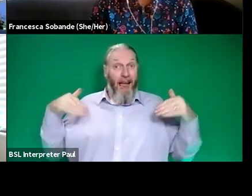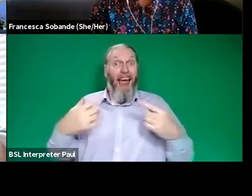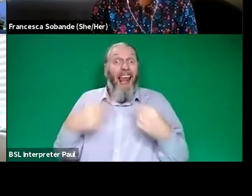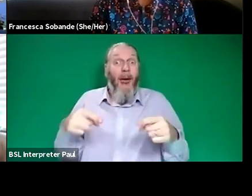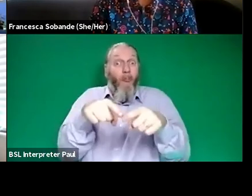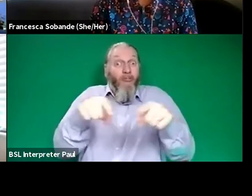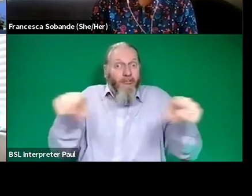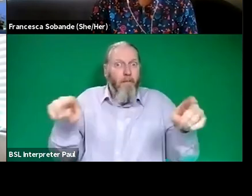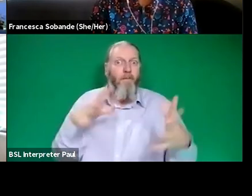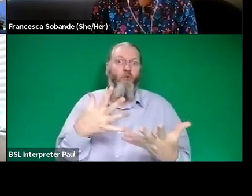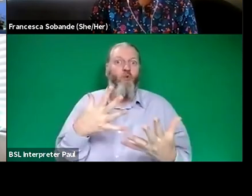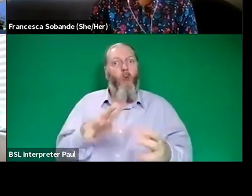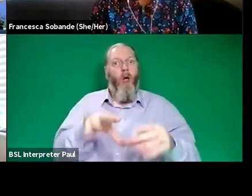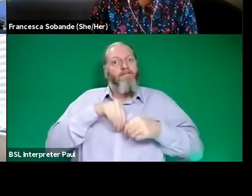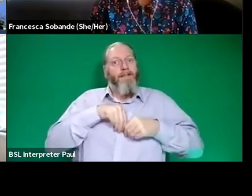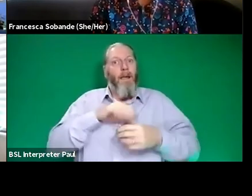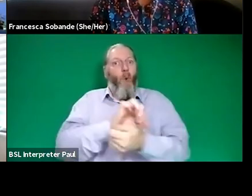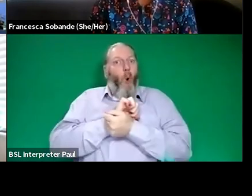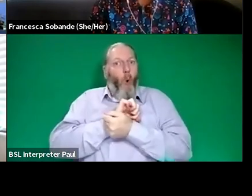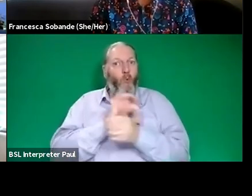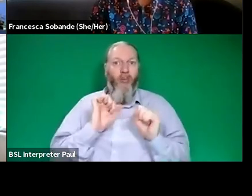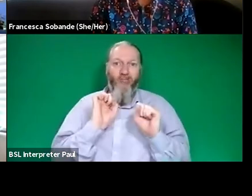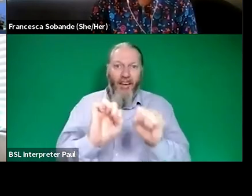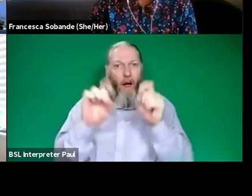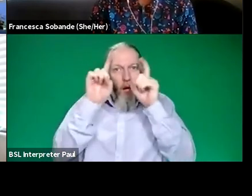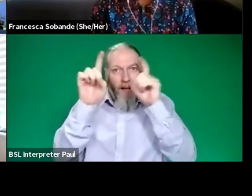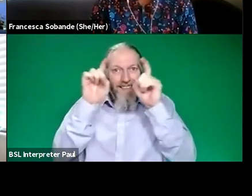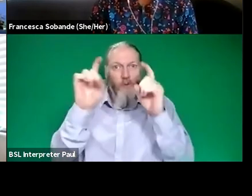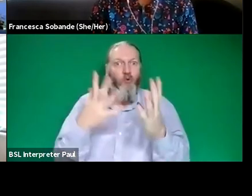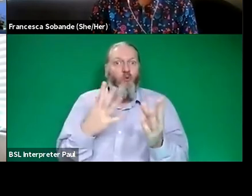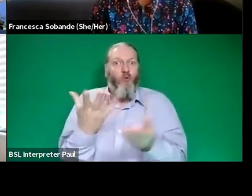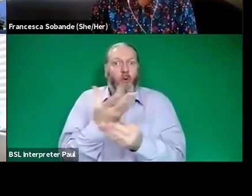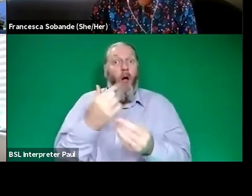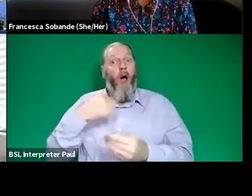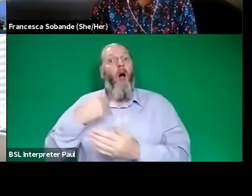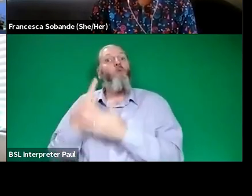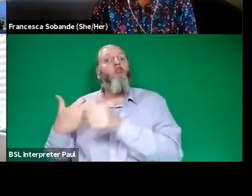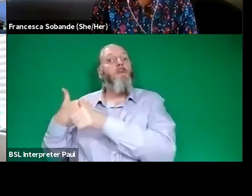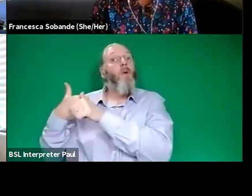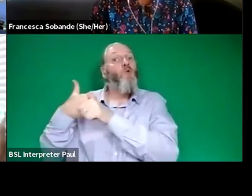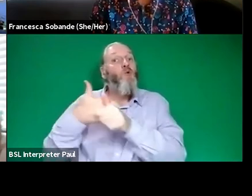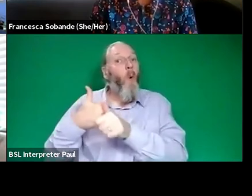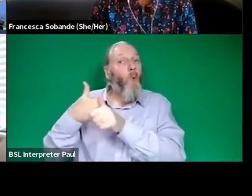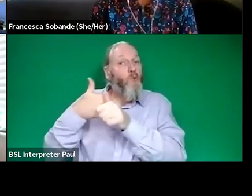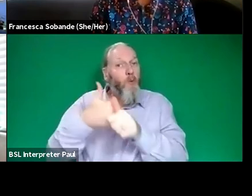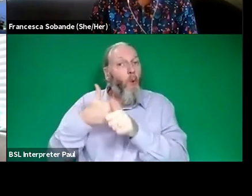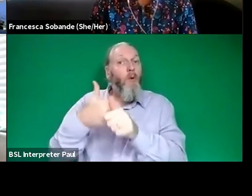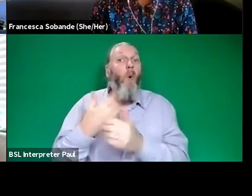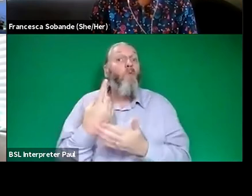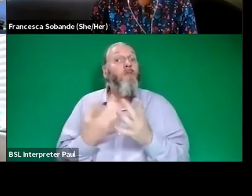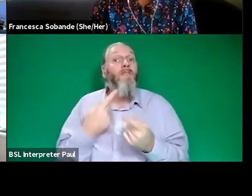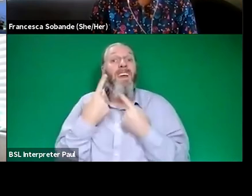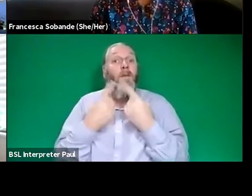wanted to see and the things that they wanted to see happen, and just be supportive and just be a guiding force and just be that person that says, you know